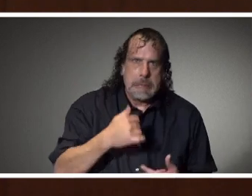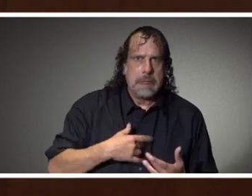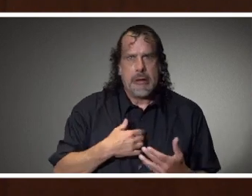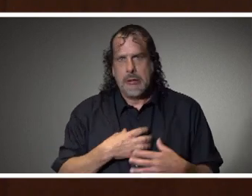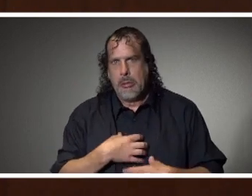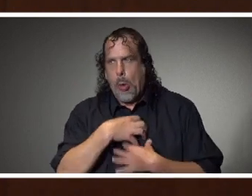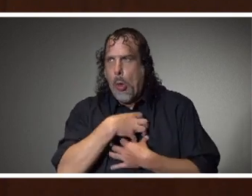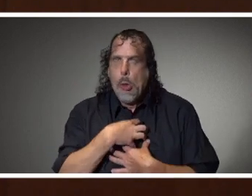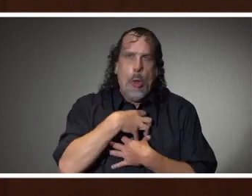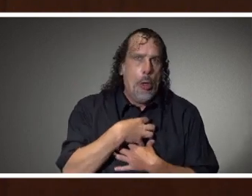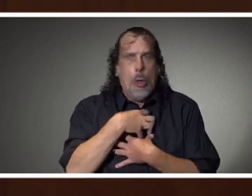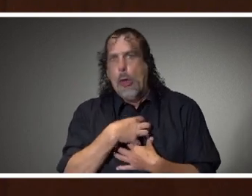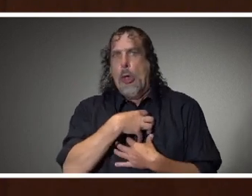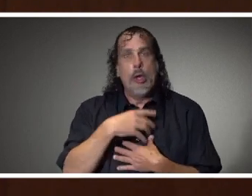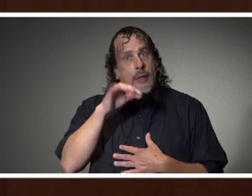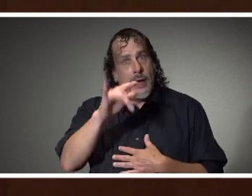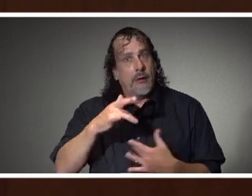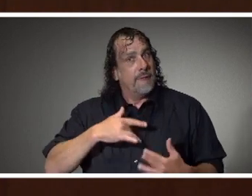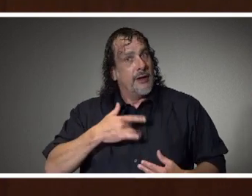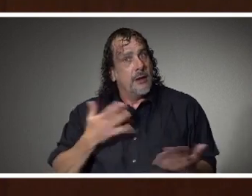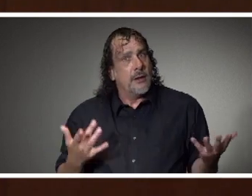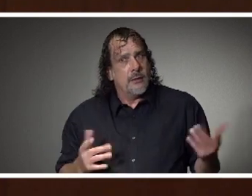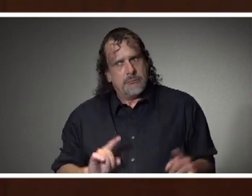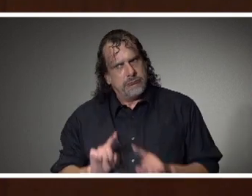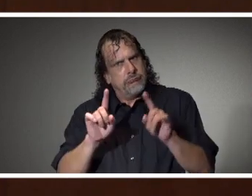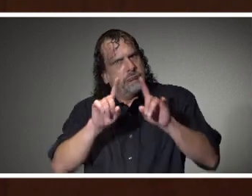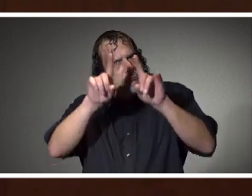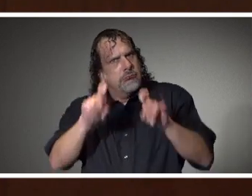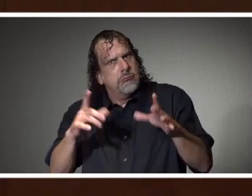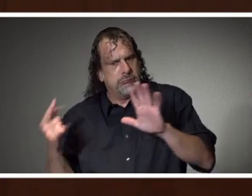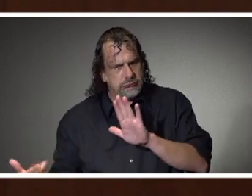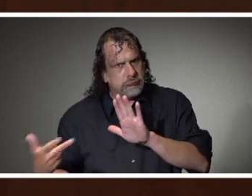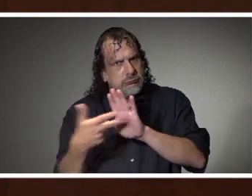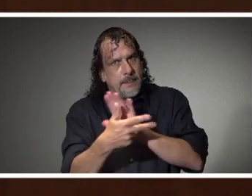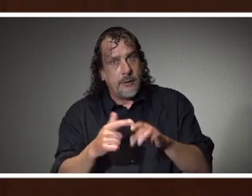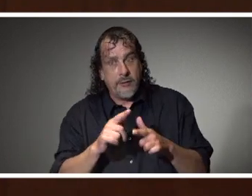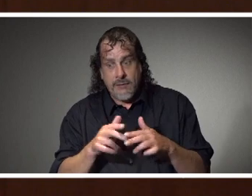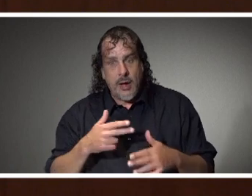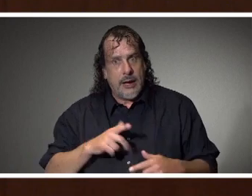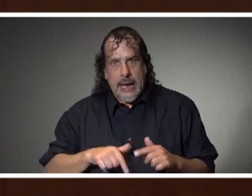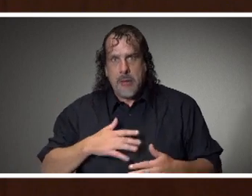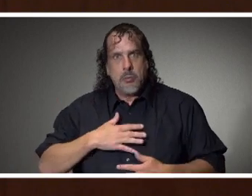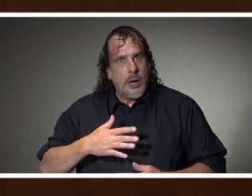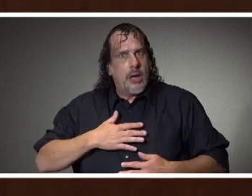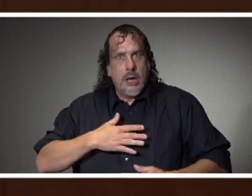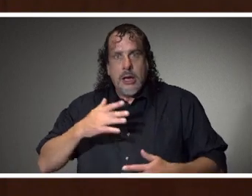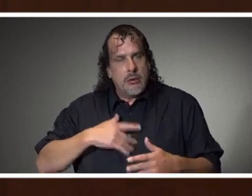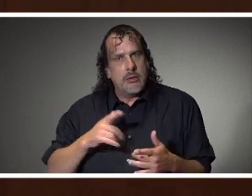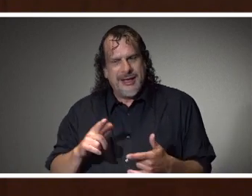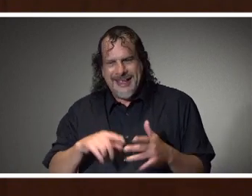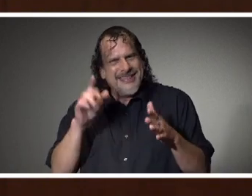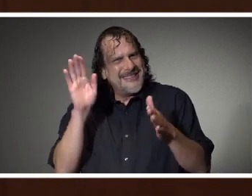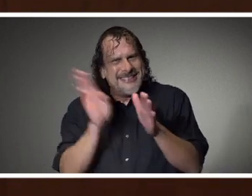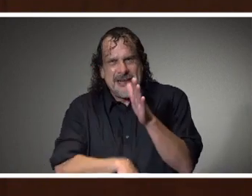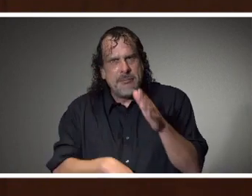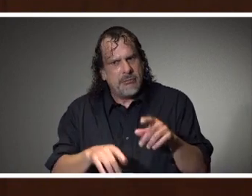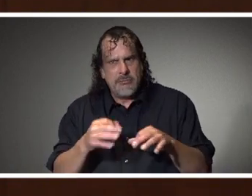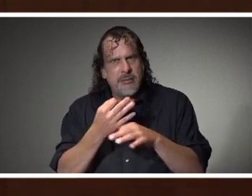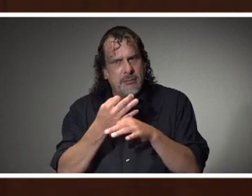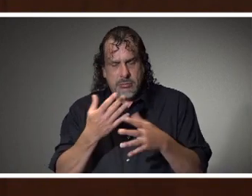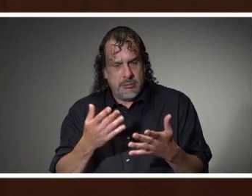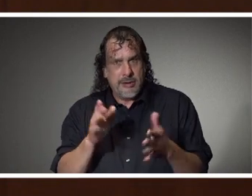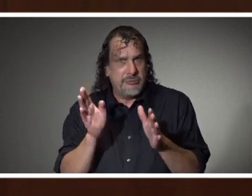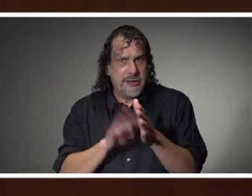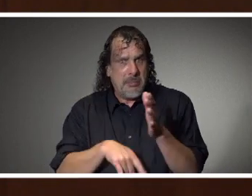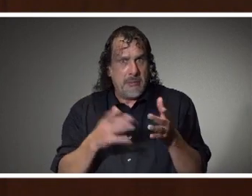congestion or shortness of breath, please avail yourself of this opportunity. It's cheap, it's fast, well, it's free, it's pretty